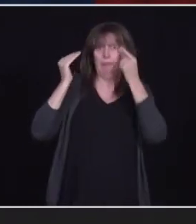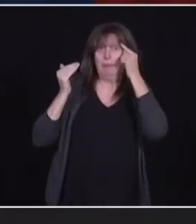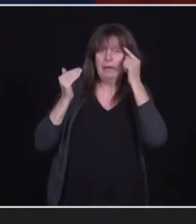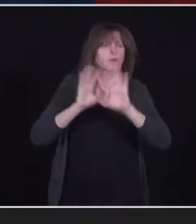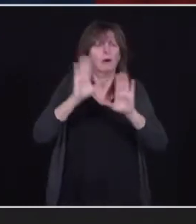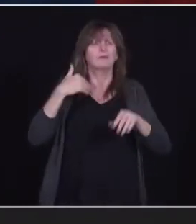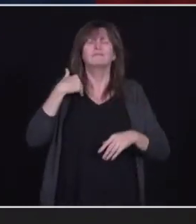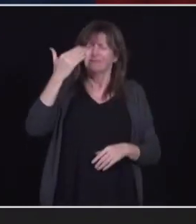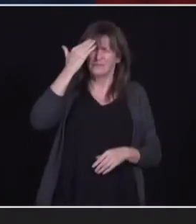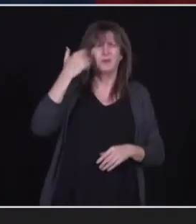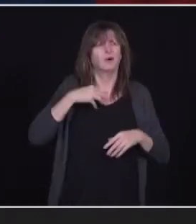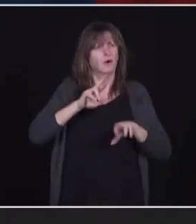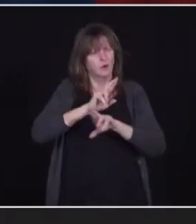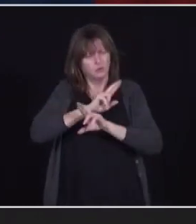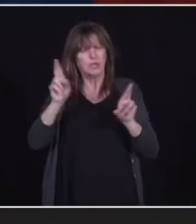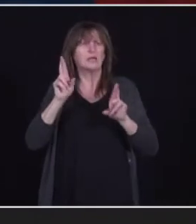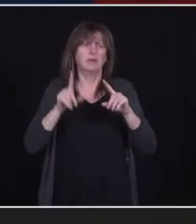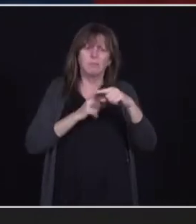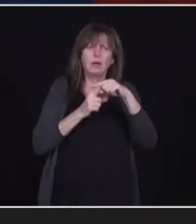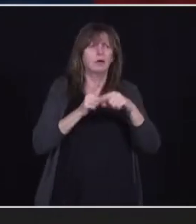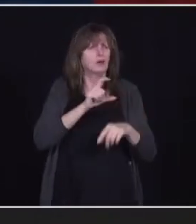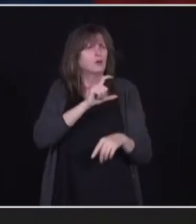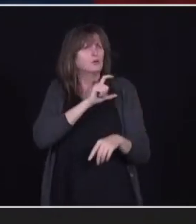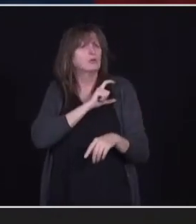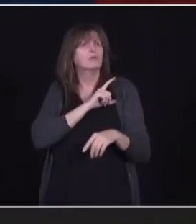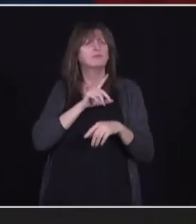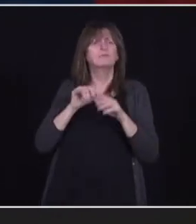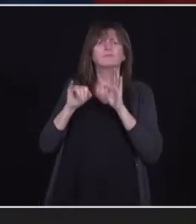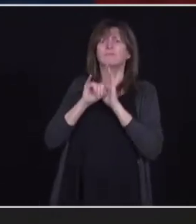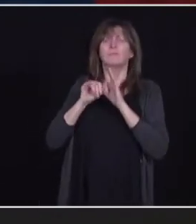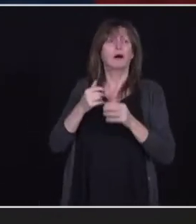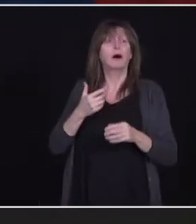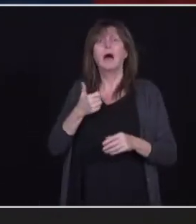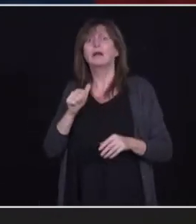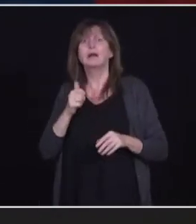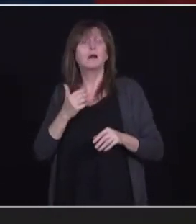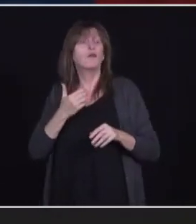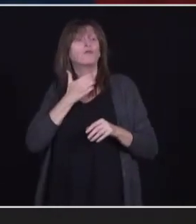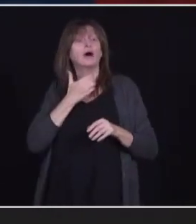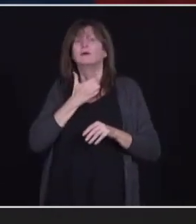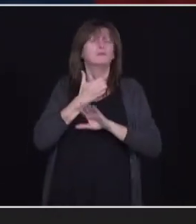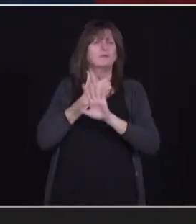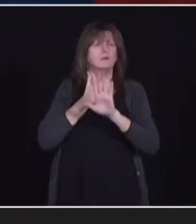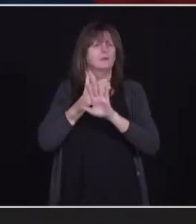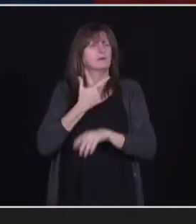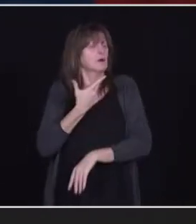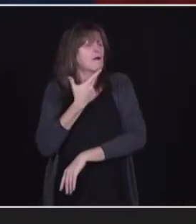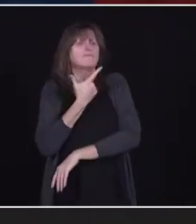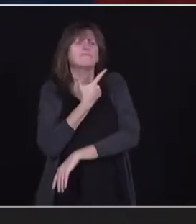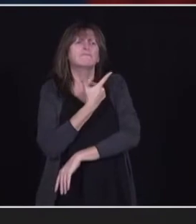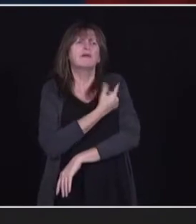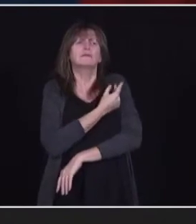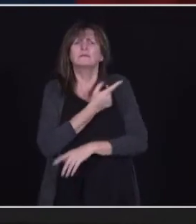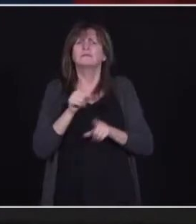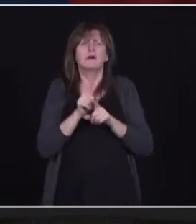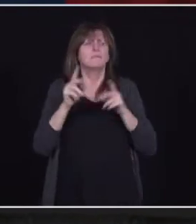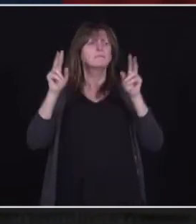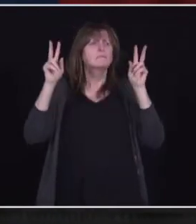not identified specific threats, but they are equivalent to controlled substances in our view, and we want to make sure we look after them